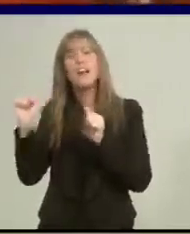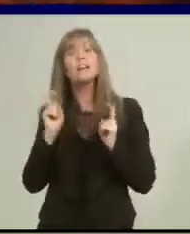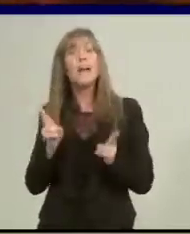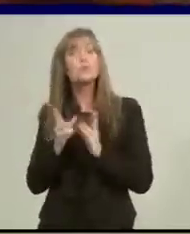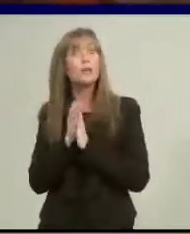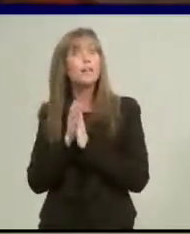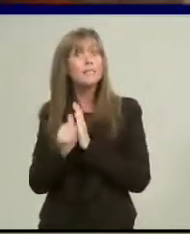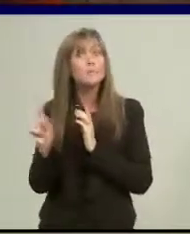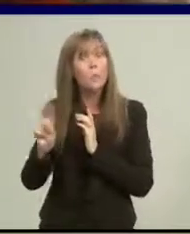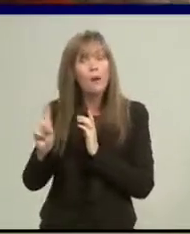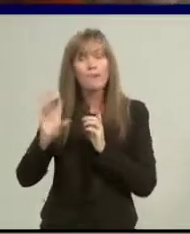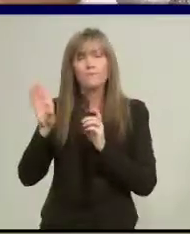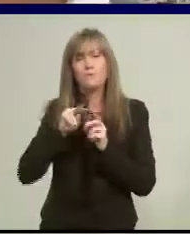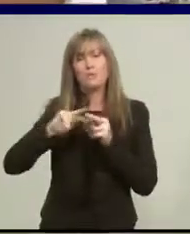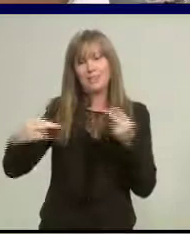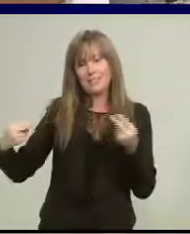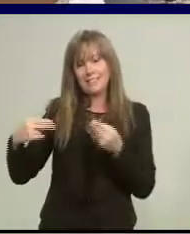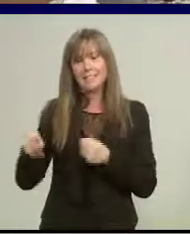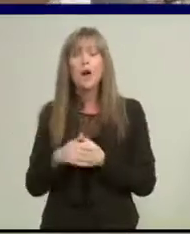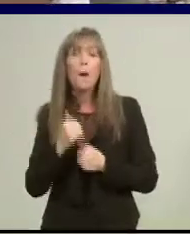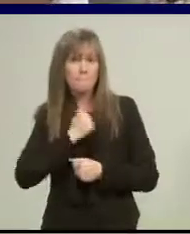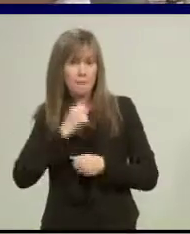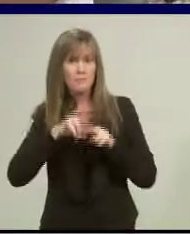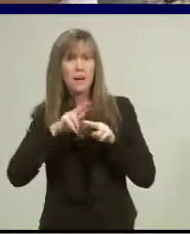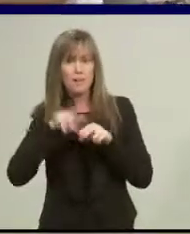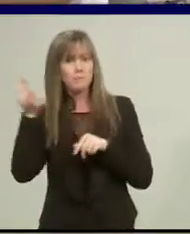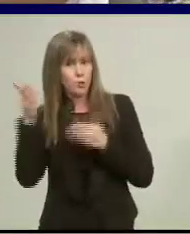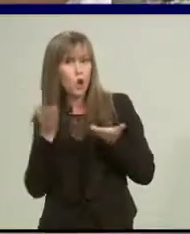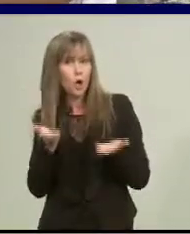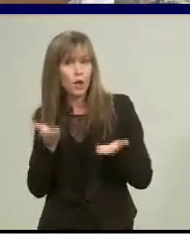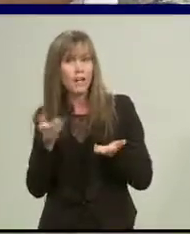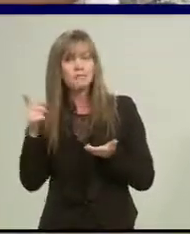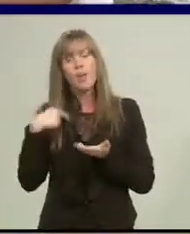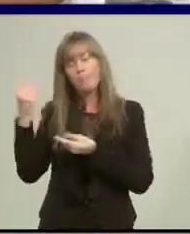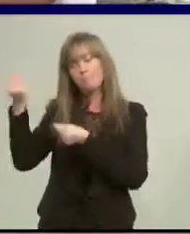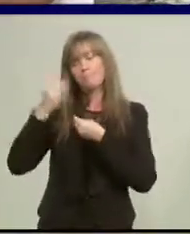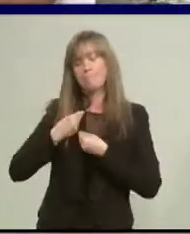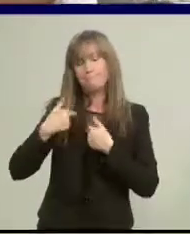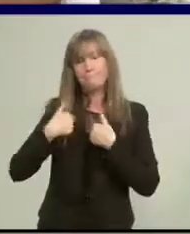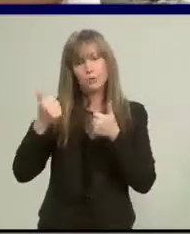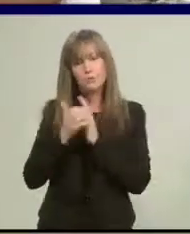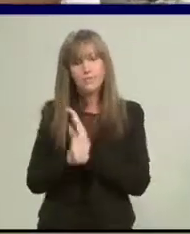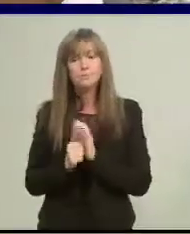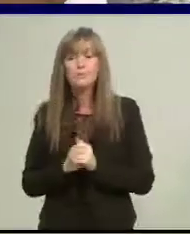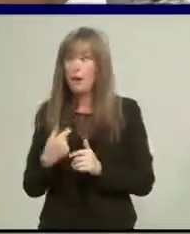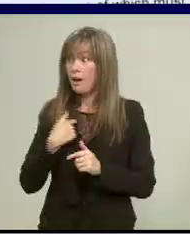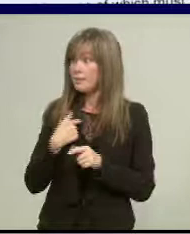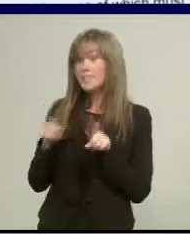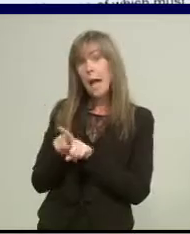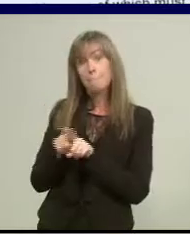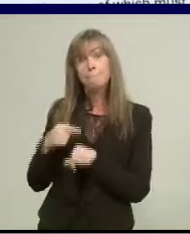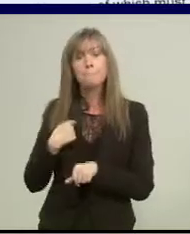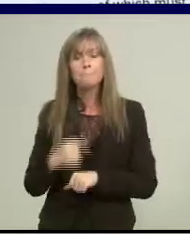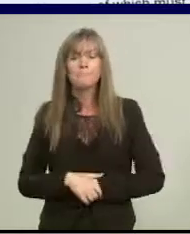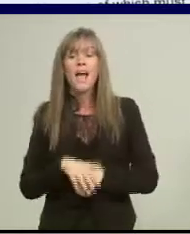down to good genetics. My dad does cooking, so I think I got that from him. Yeah, same. Yeah. They'll